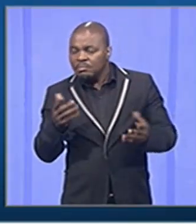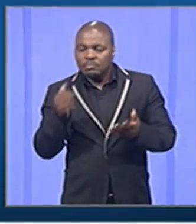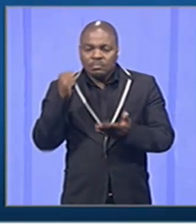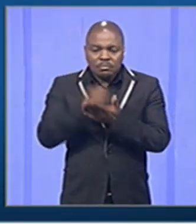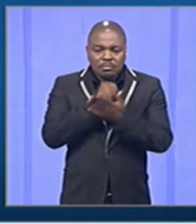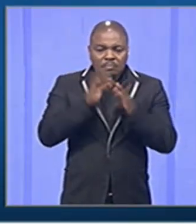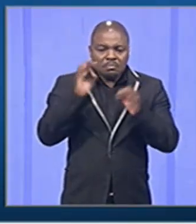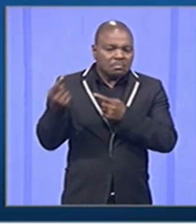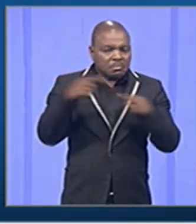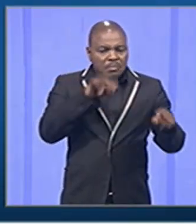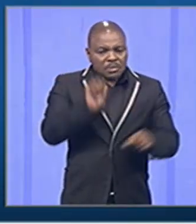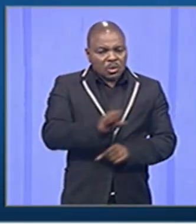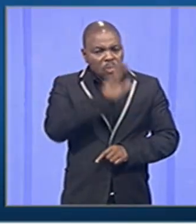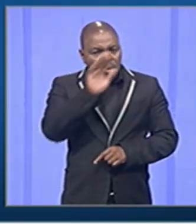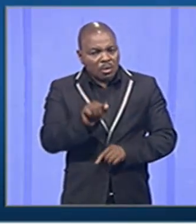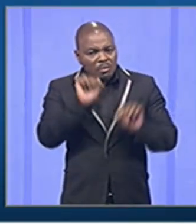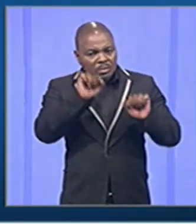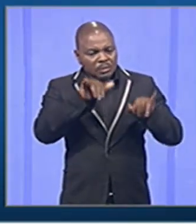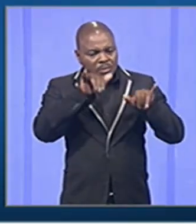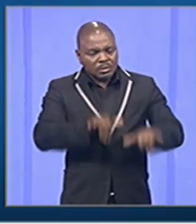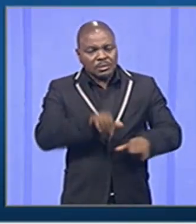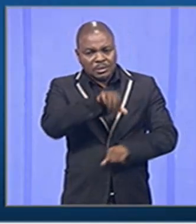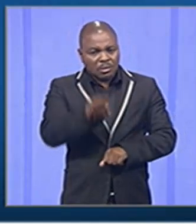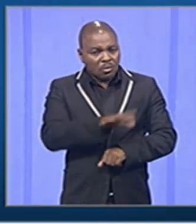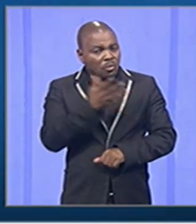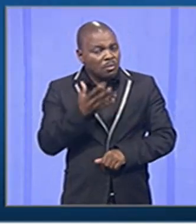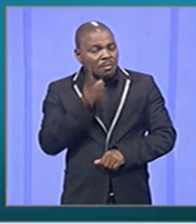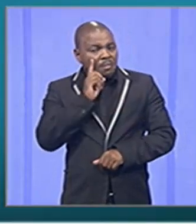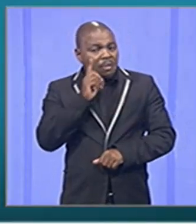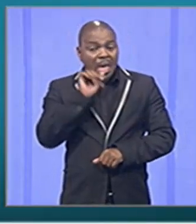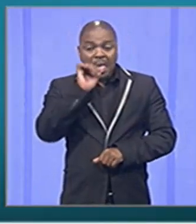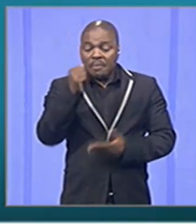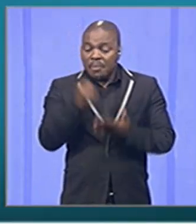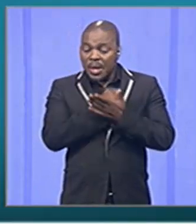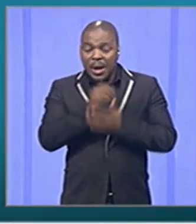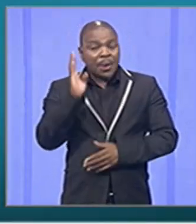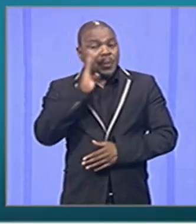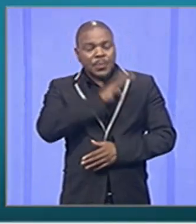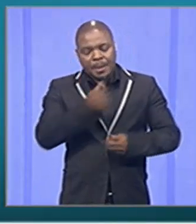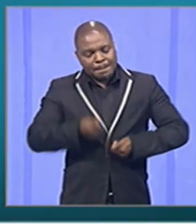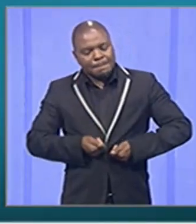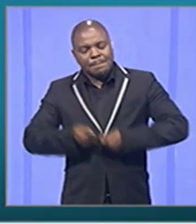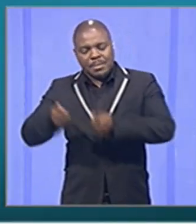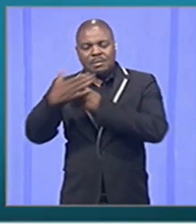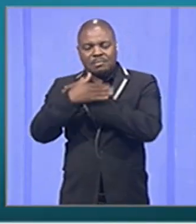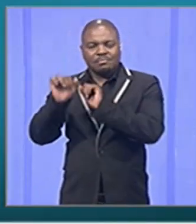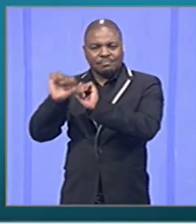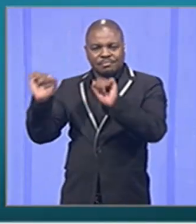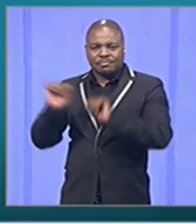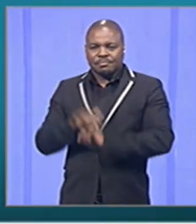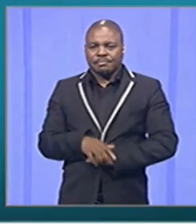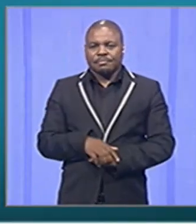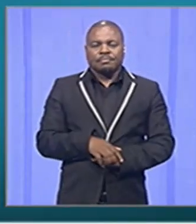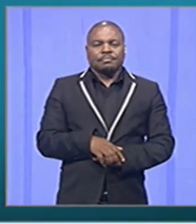maleba a ba dumelelang go tla go dula mo Afrika Borwa. Ge ba sena ona ba bušetšwa ga gabo bona.